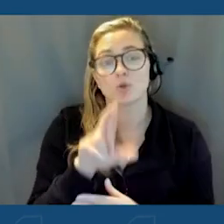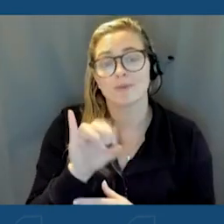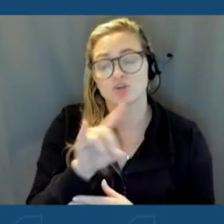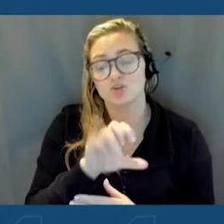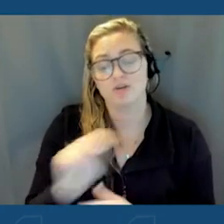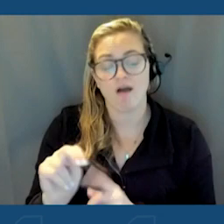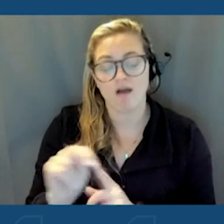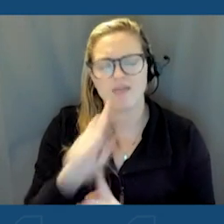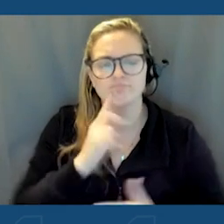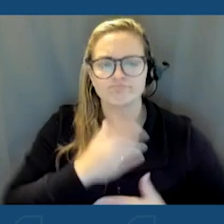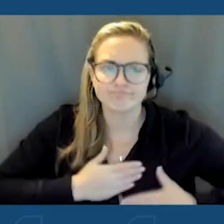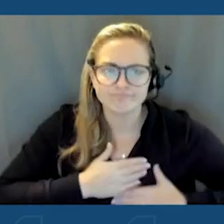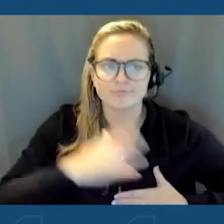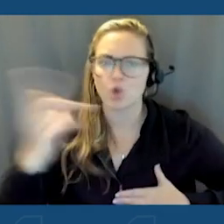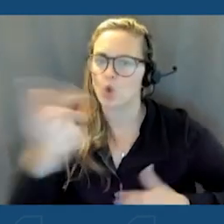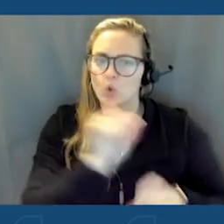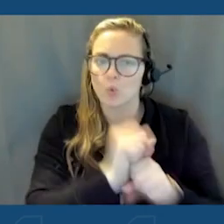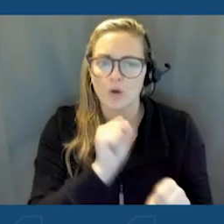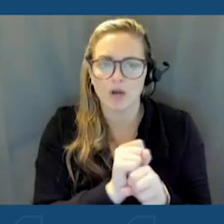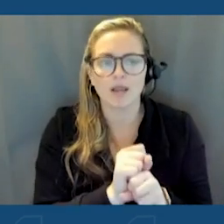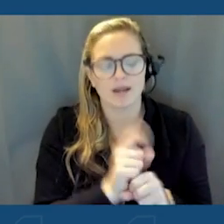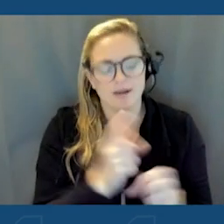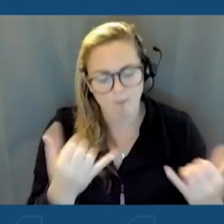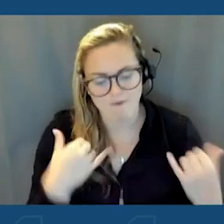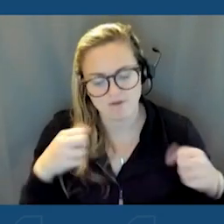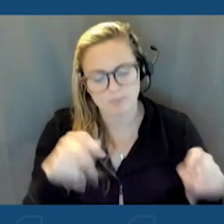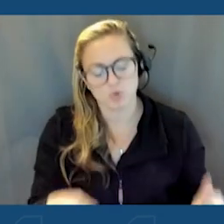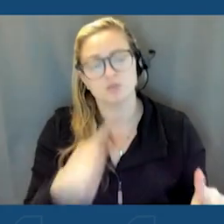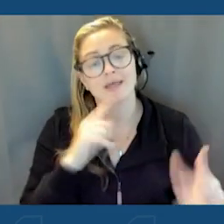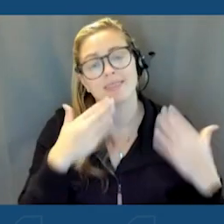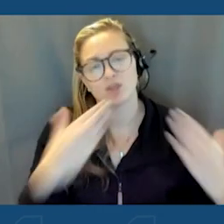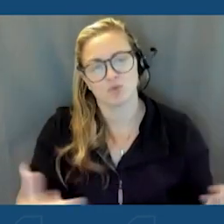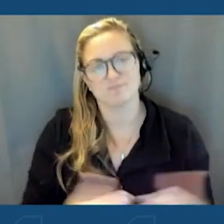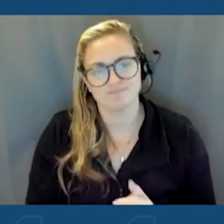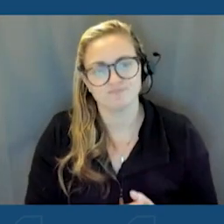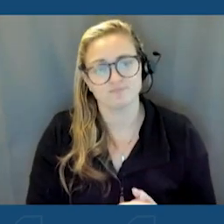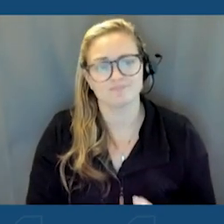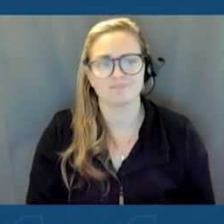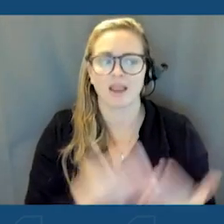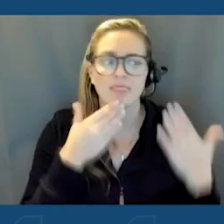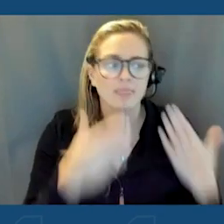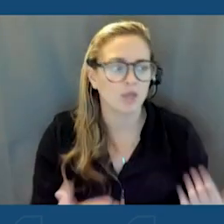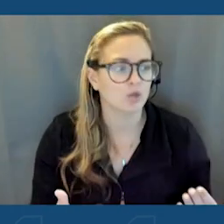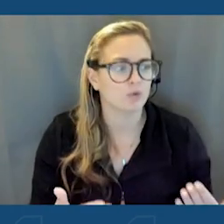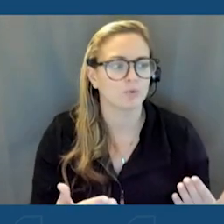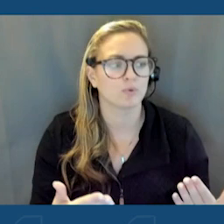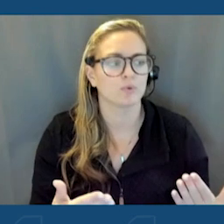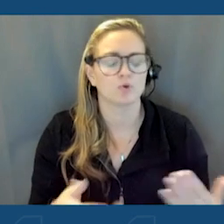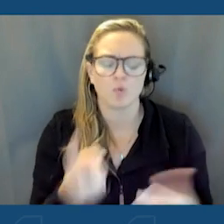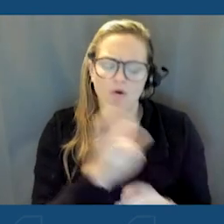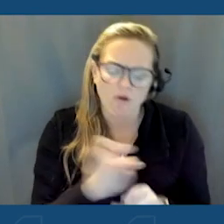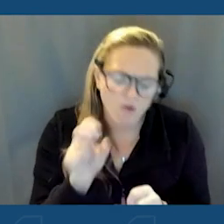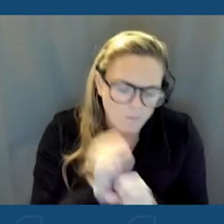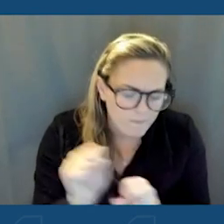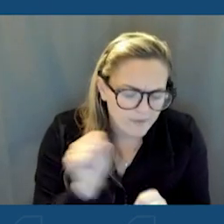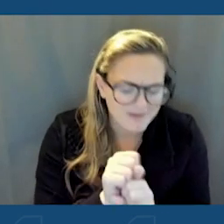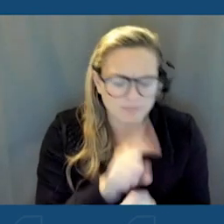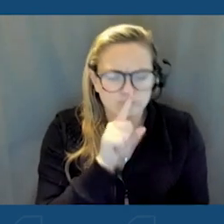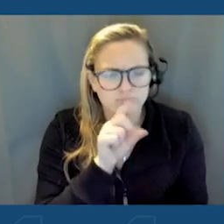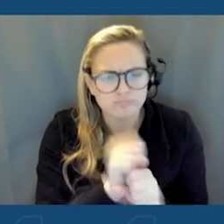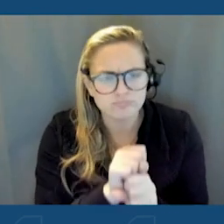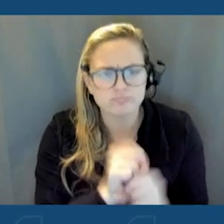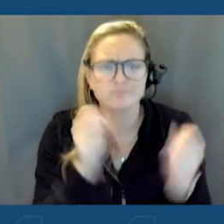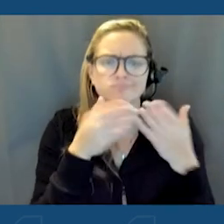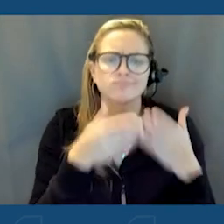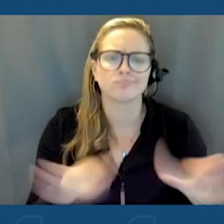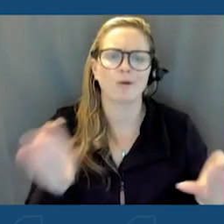appreciate all you do. And this does give me an opportunity just to say thank you. Thank you to our hardworking, dedicated public